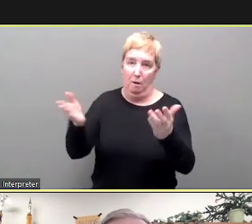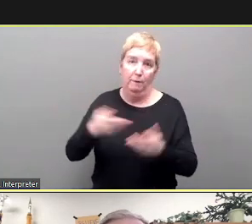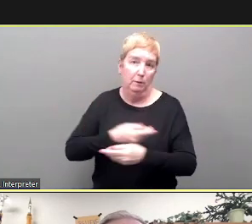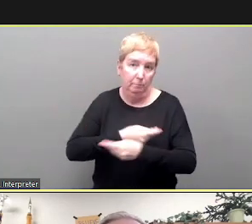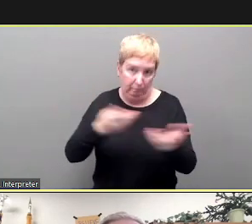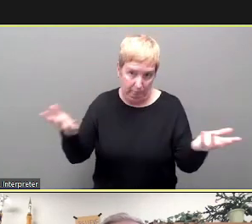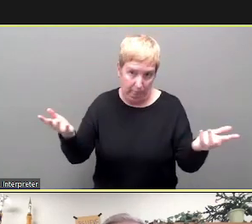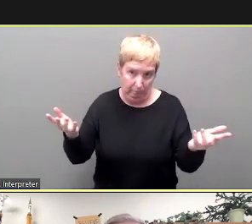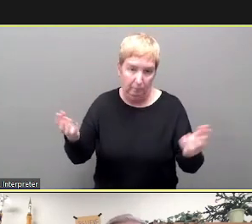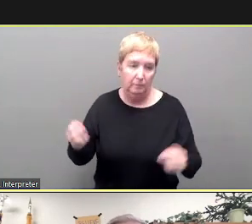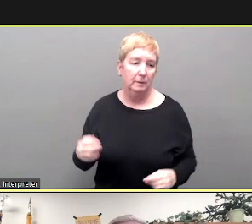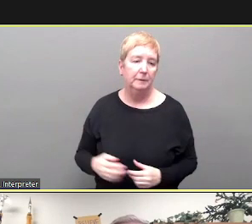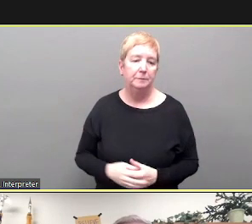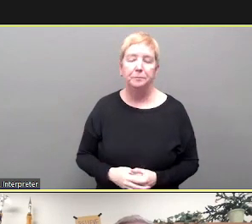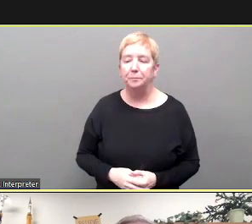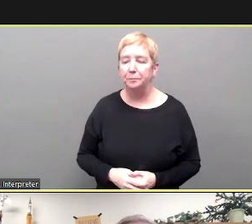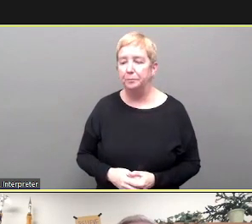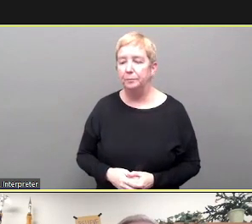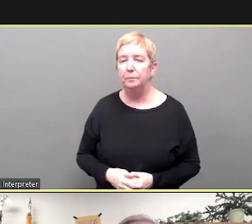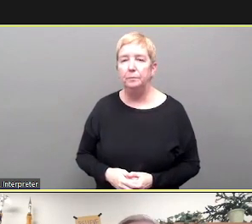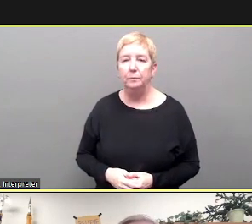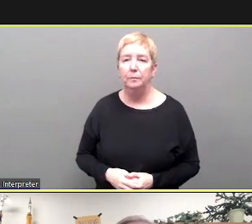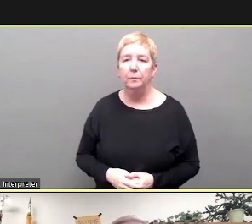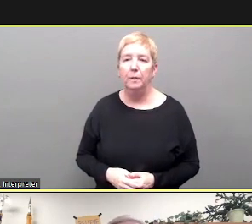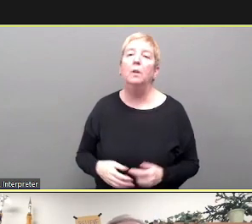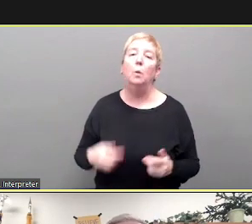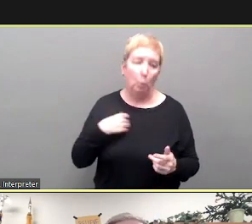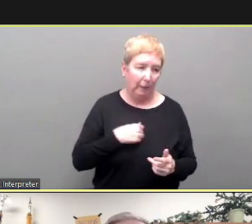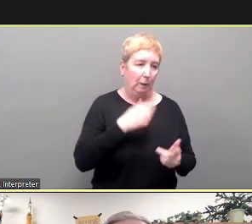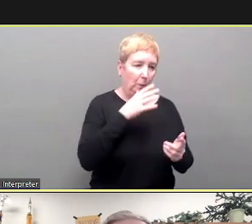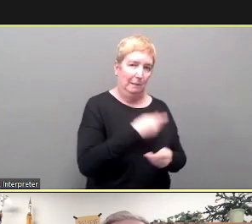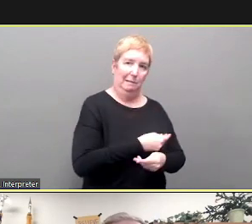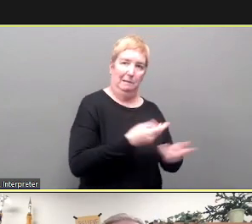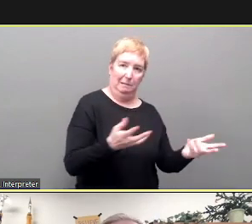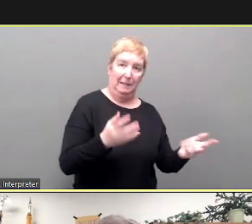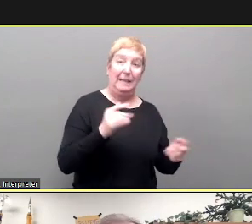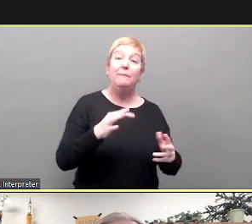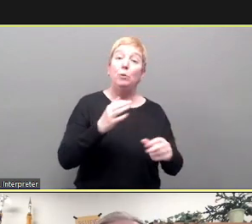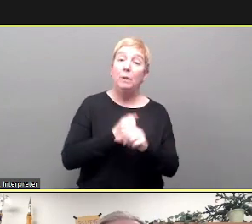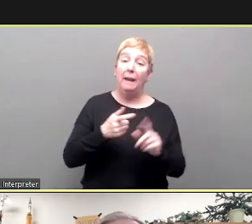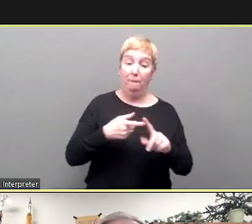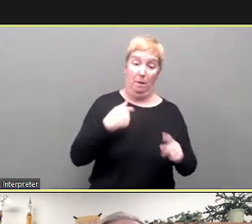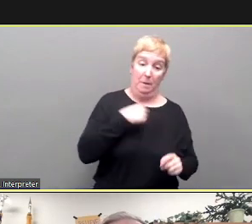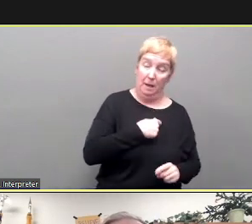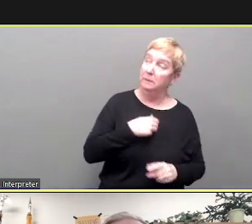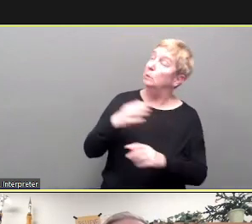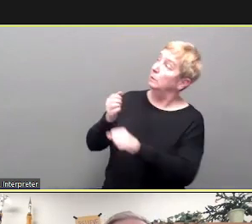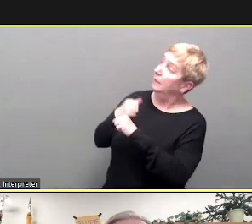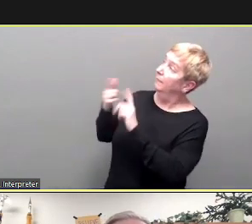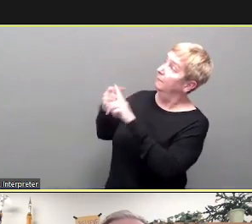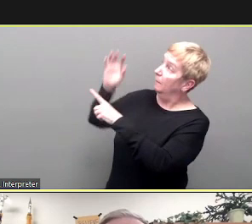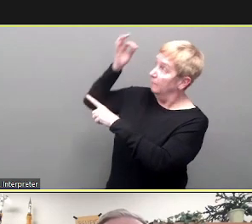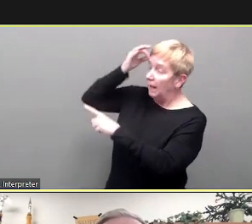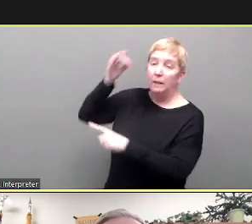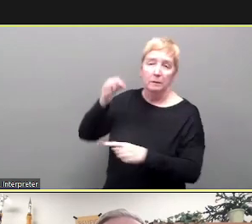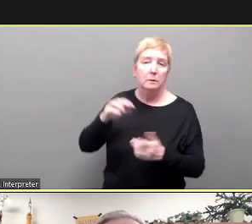work we're doing here in New Mexico to supply those masks. And if you get them from those two sources, they will be high quality.